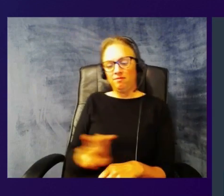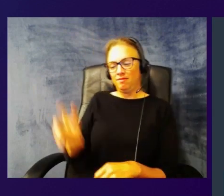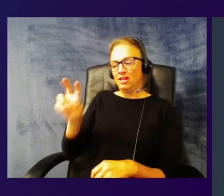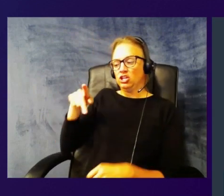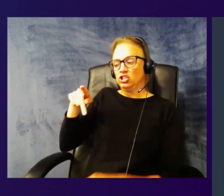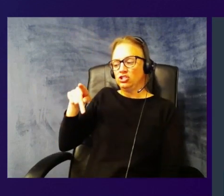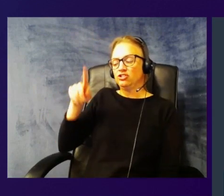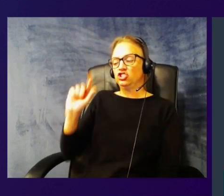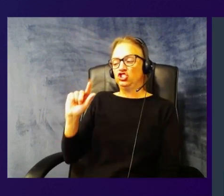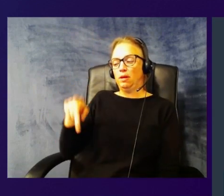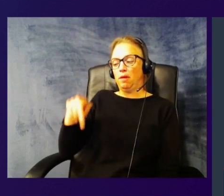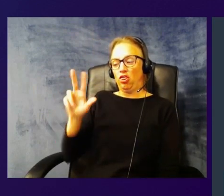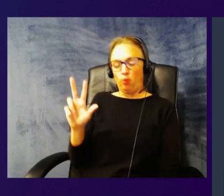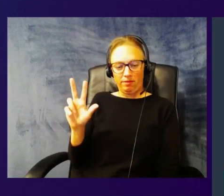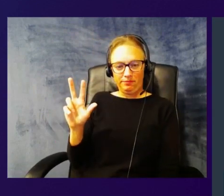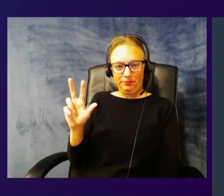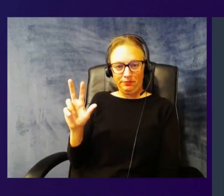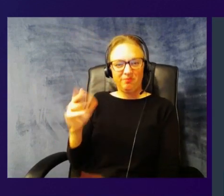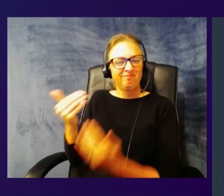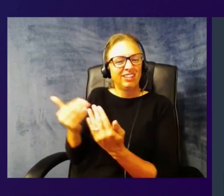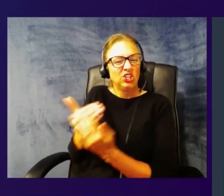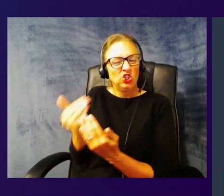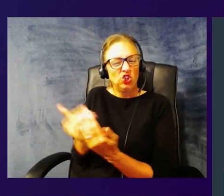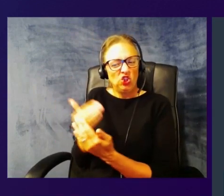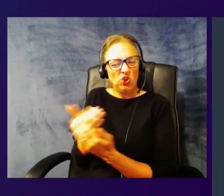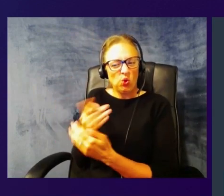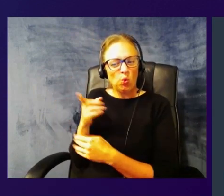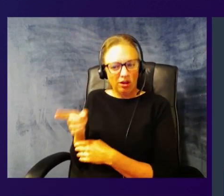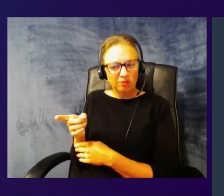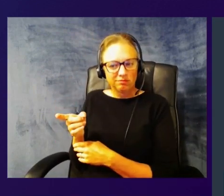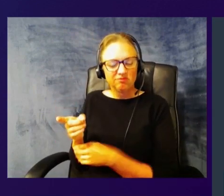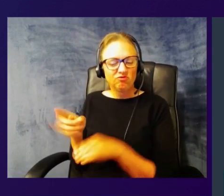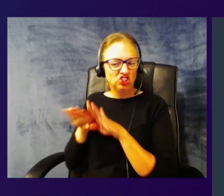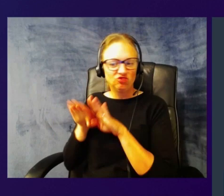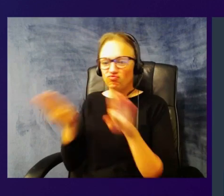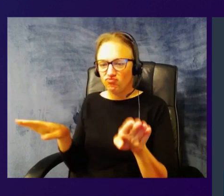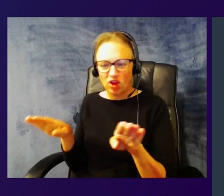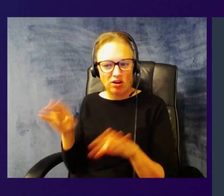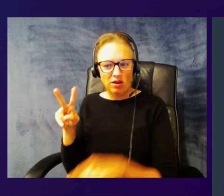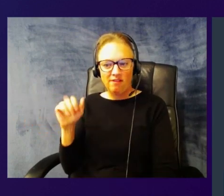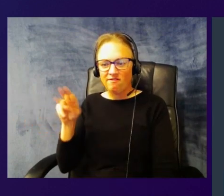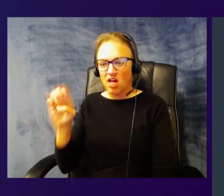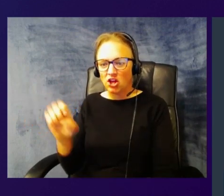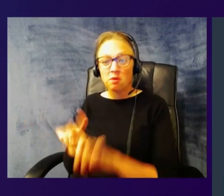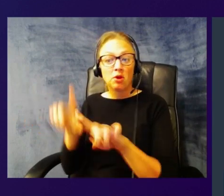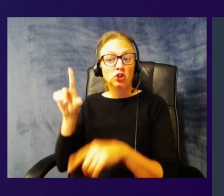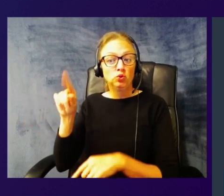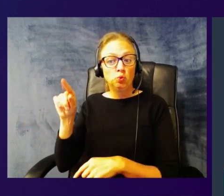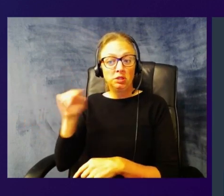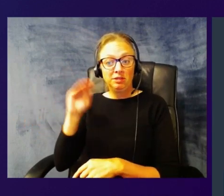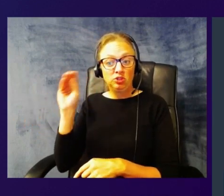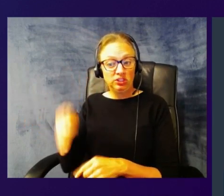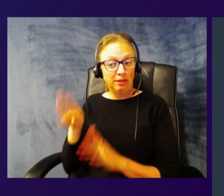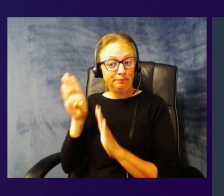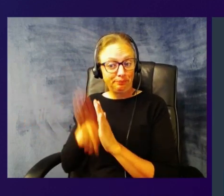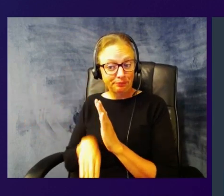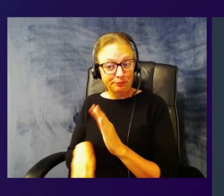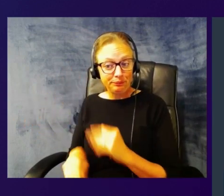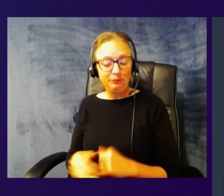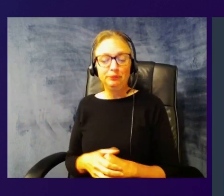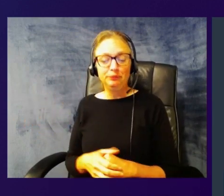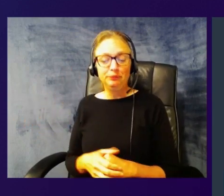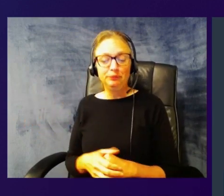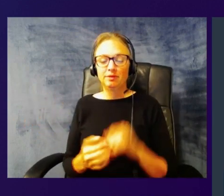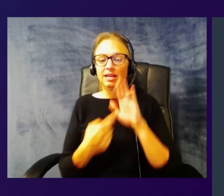volumes, which are a newer generation of general-purpose volumes, but at a 20% lower price. For example, if you have a